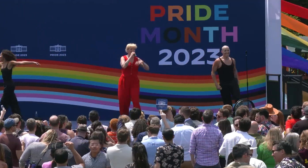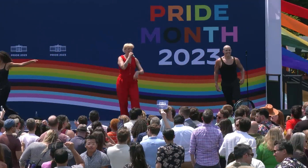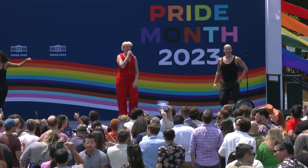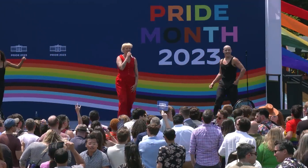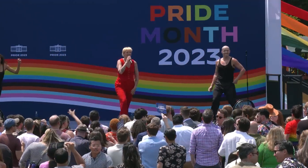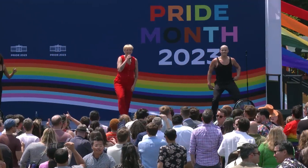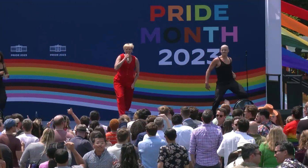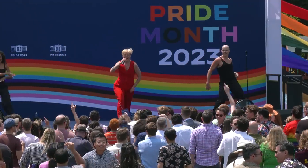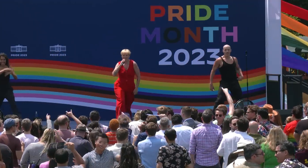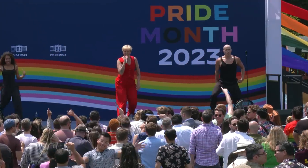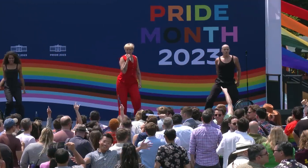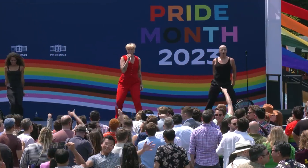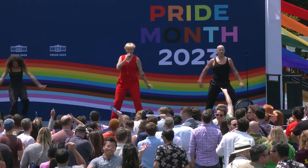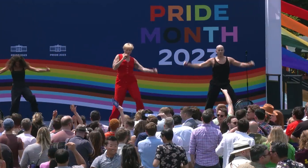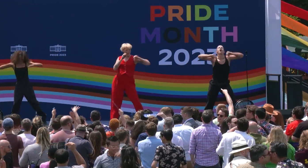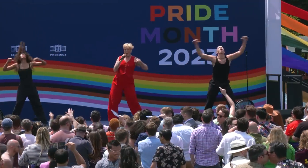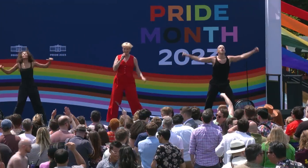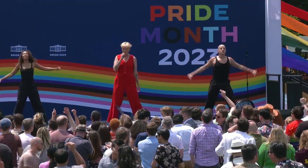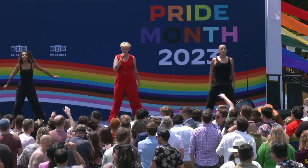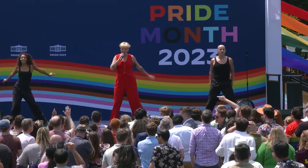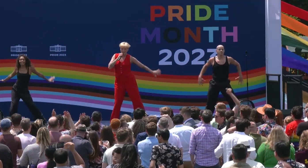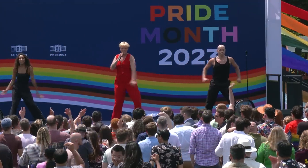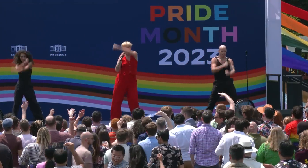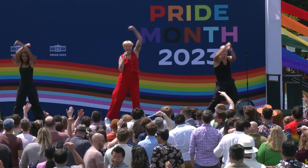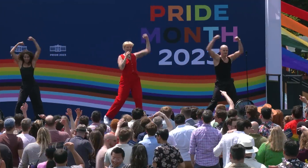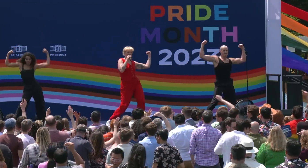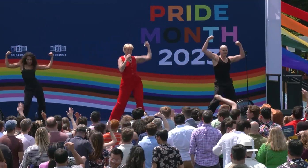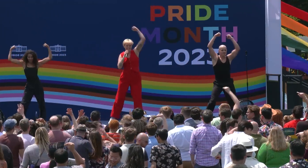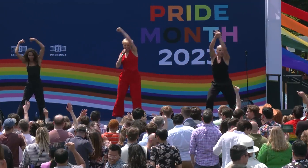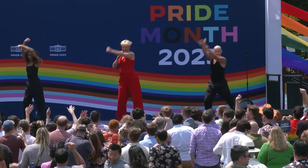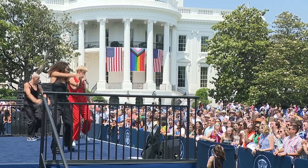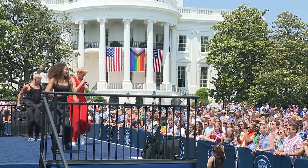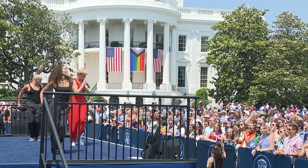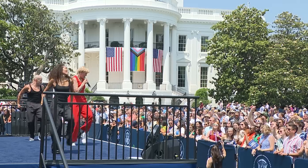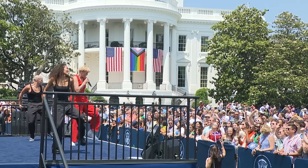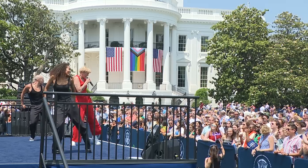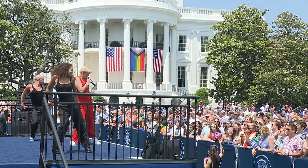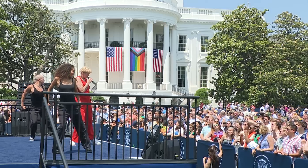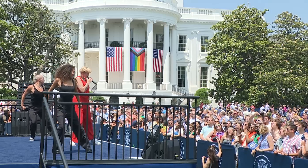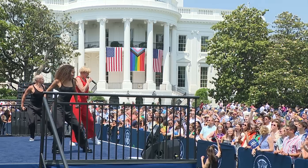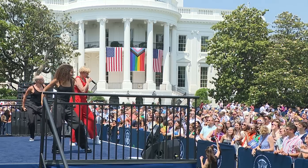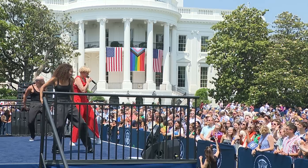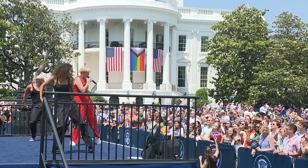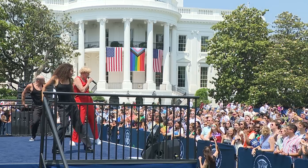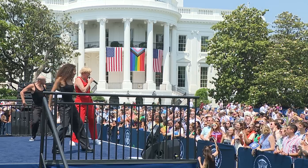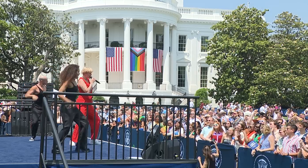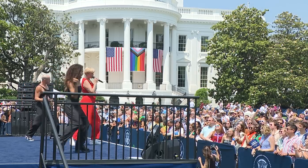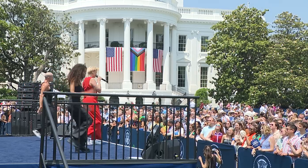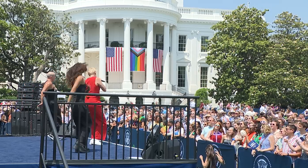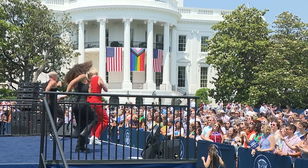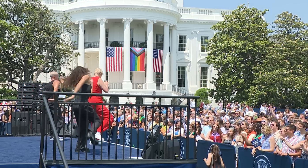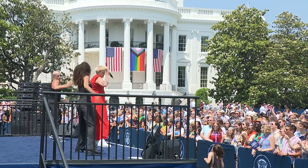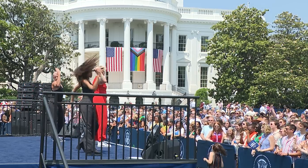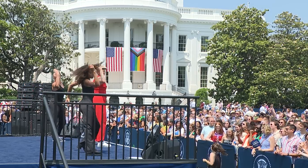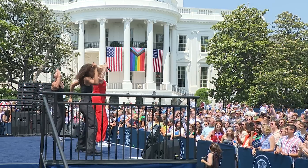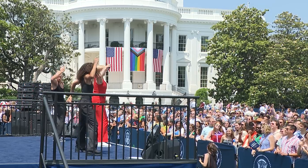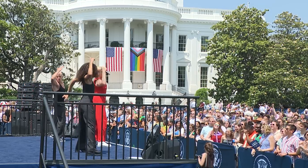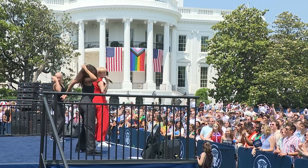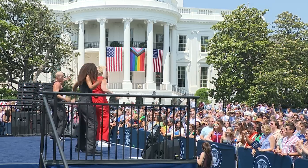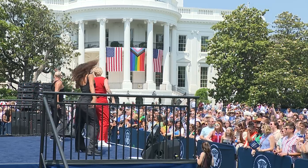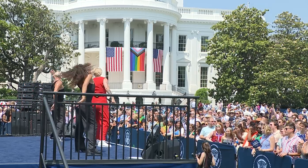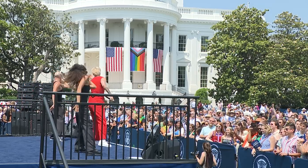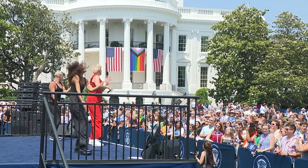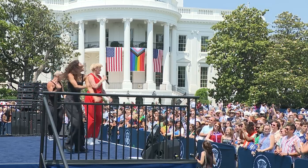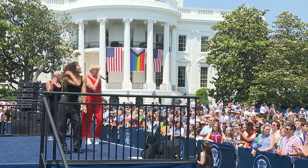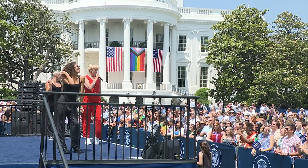Come on, girl. If you're lonely, I can be your man tonight. Come and take a ride.